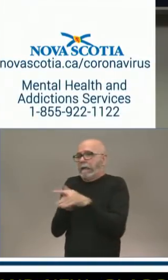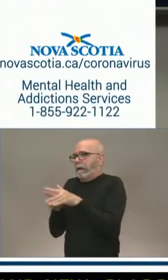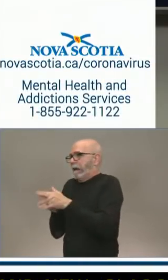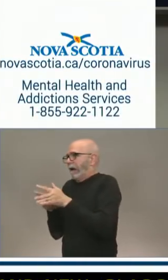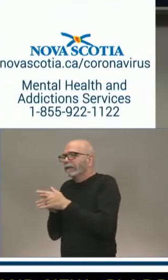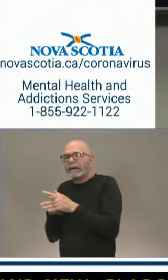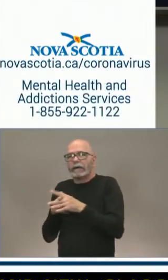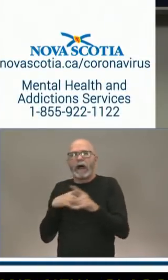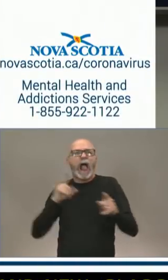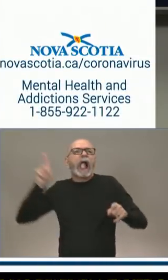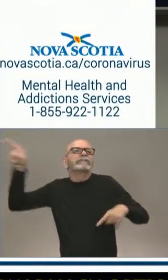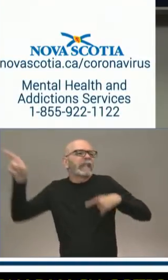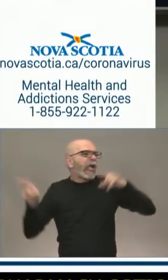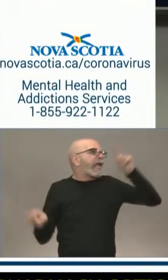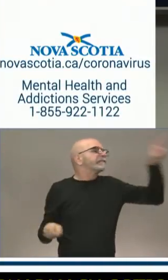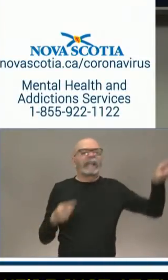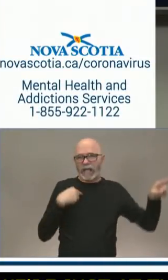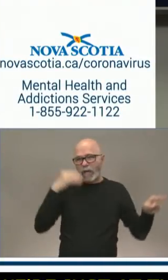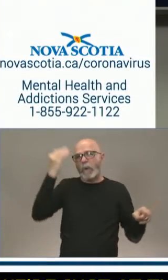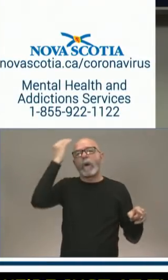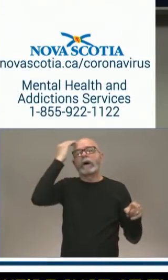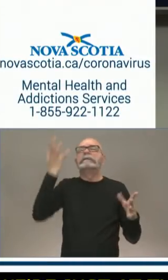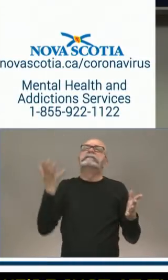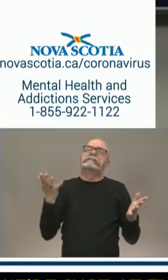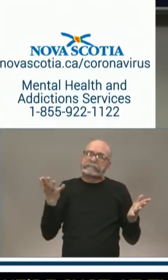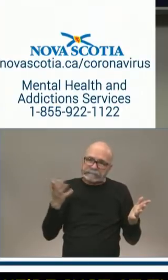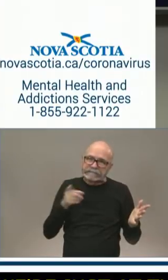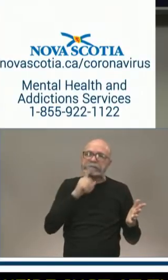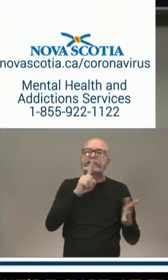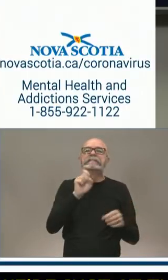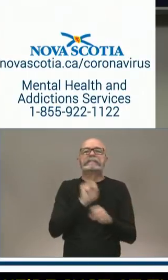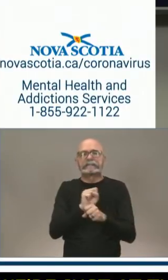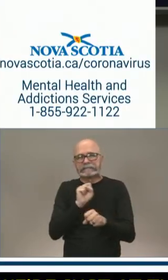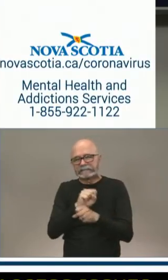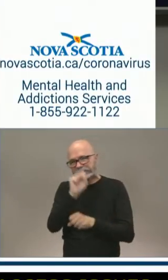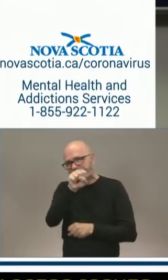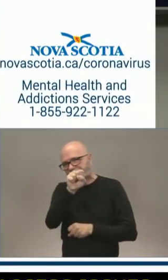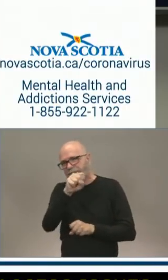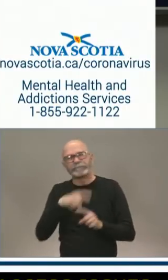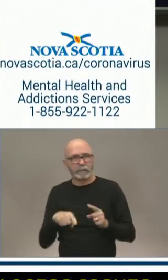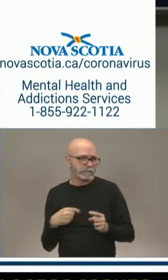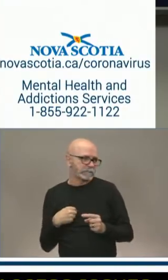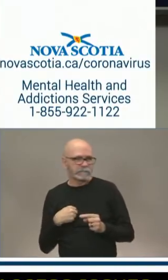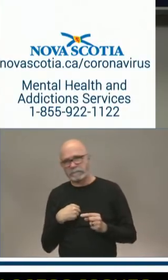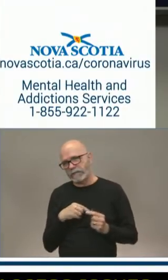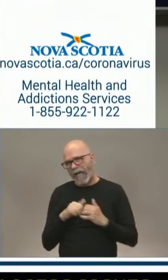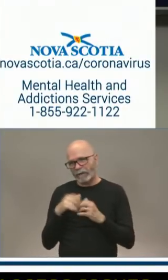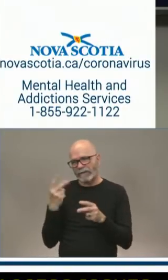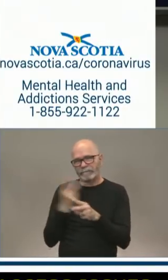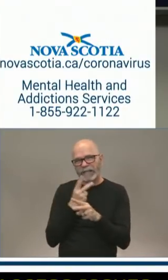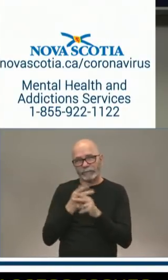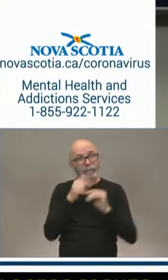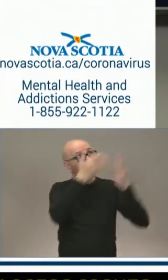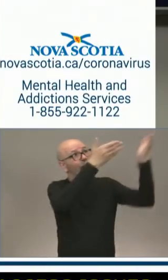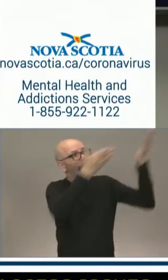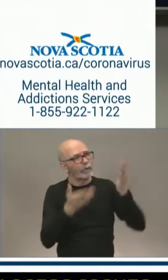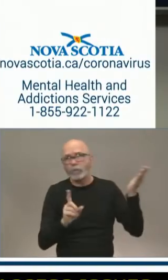beginning there would be access issues because we have to build slowly within the supply and within the storage and